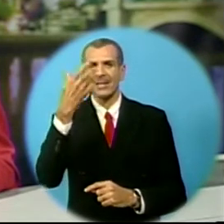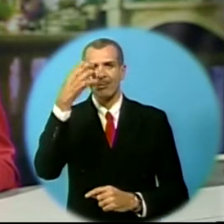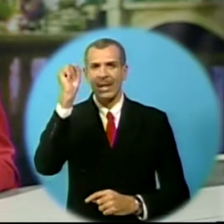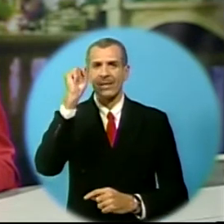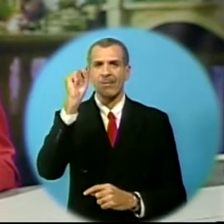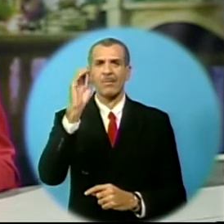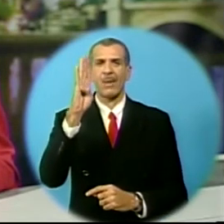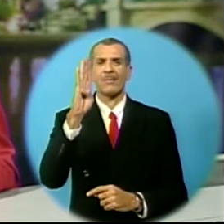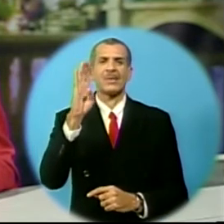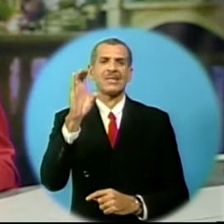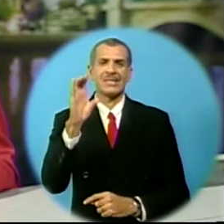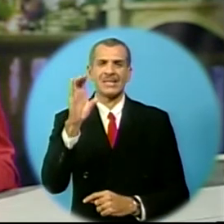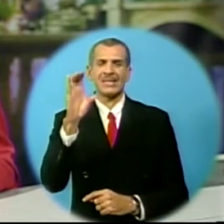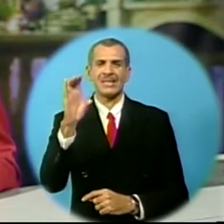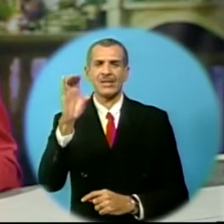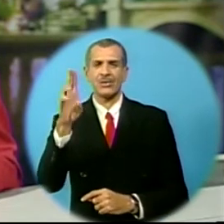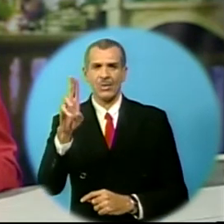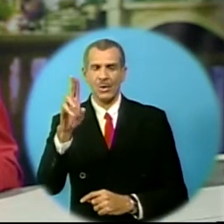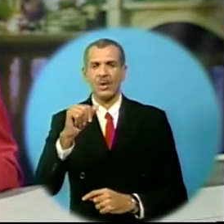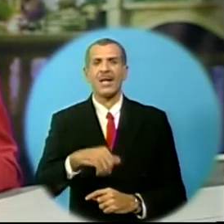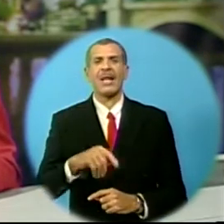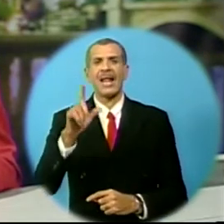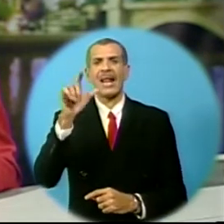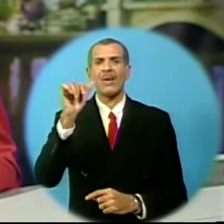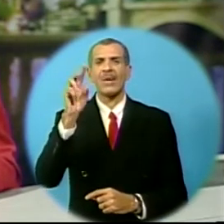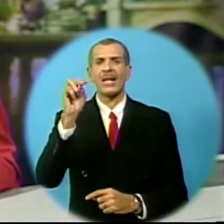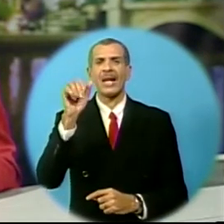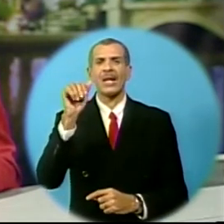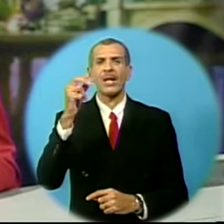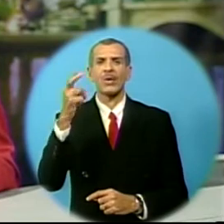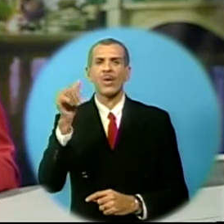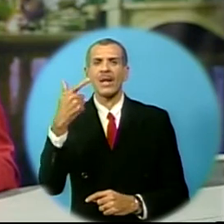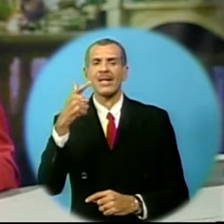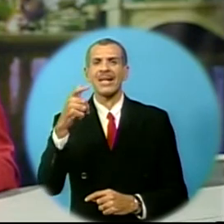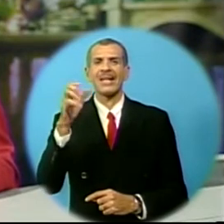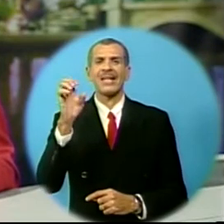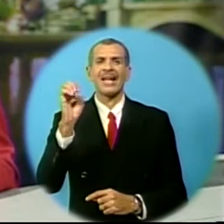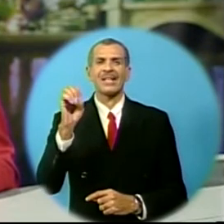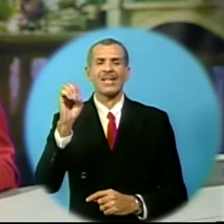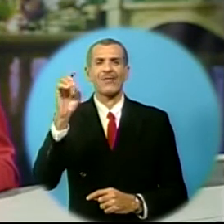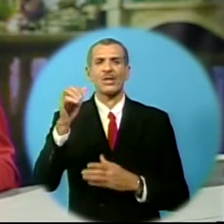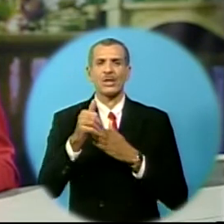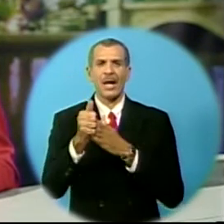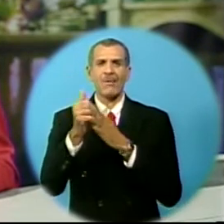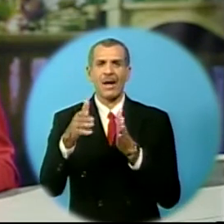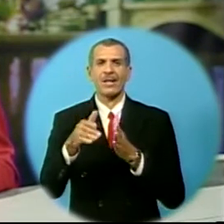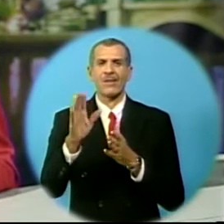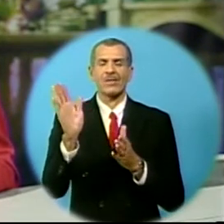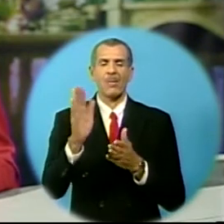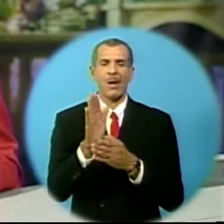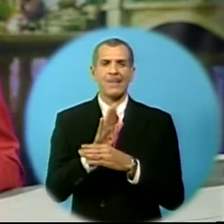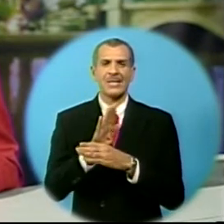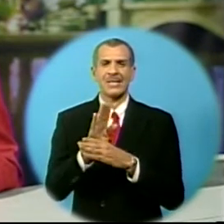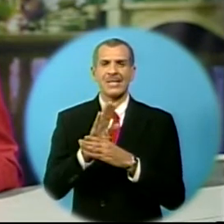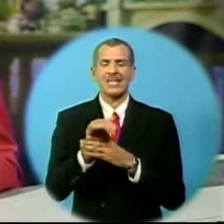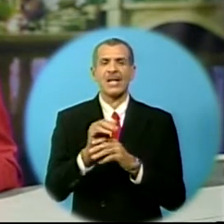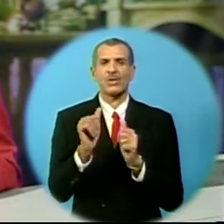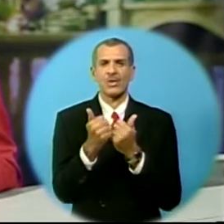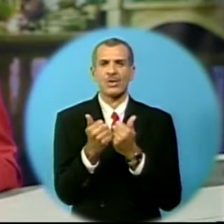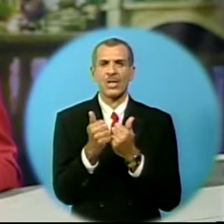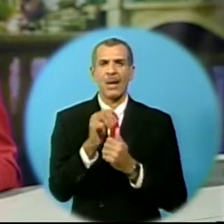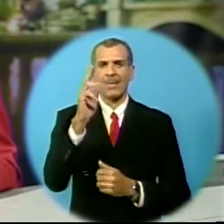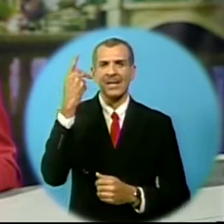Barbados Cooperative Credit Union League, Lynette Holder, executive director of the Barbados Small Business Association, and